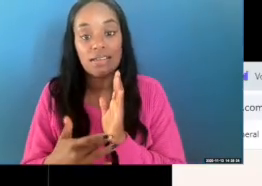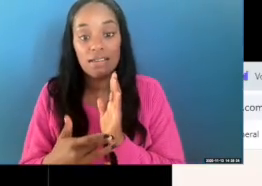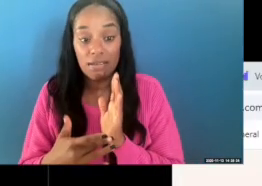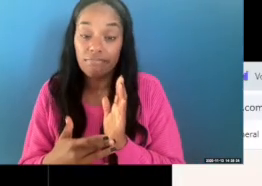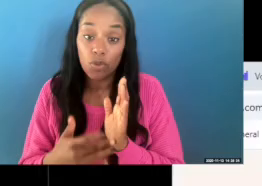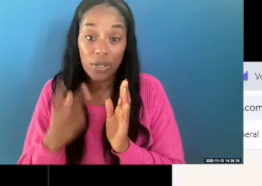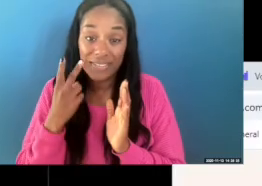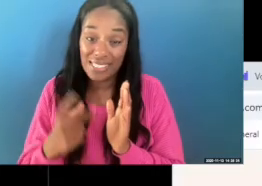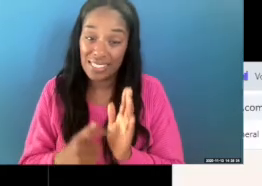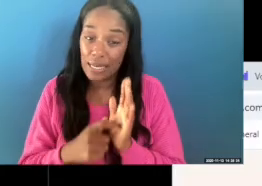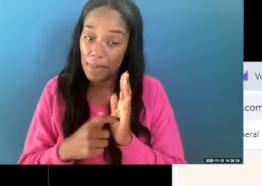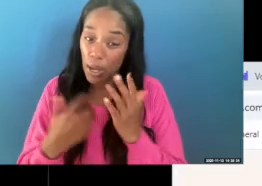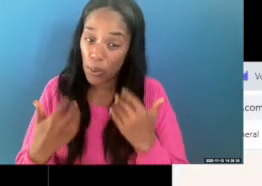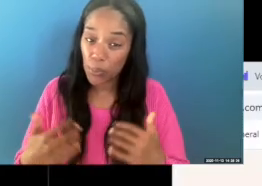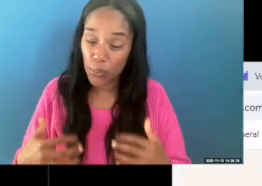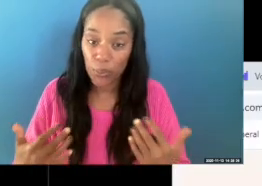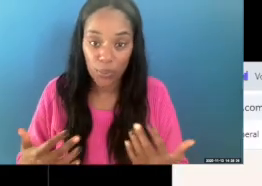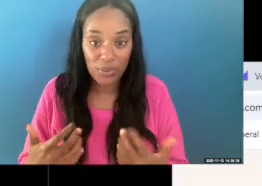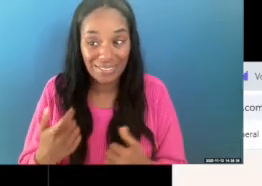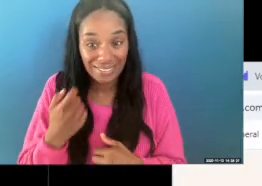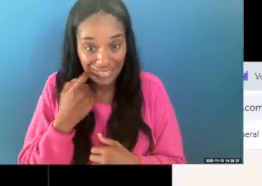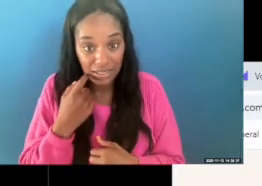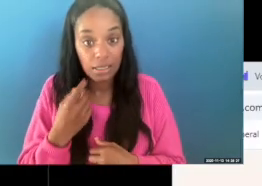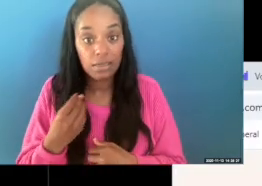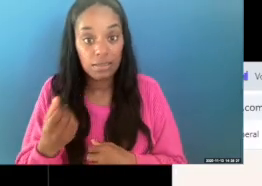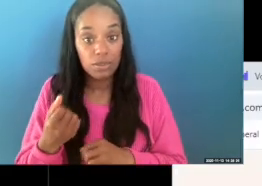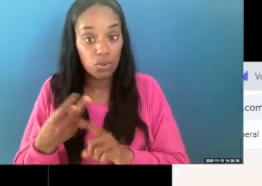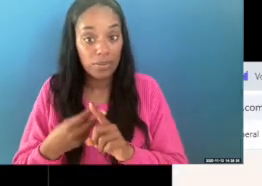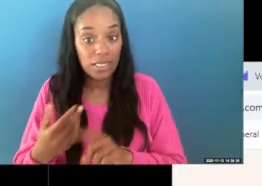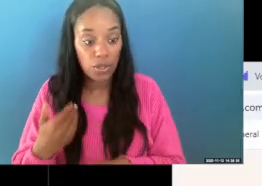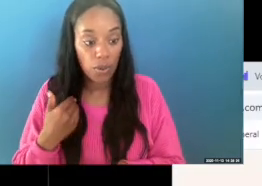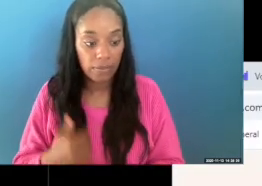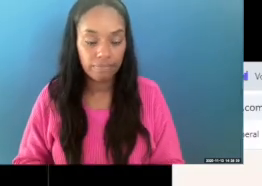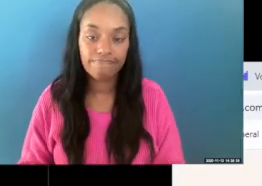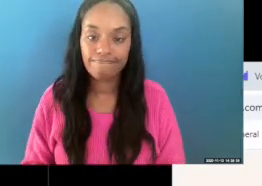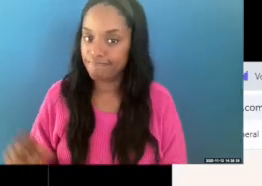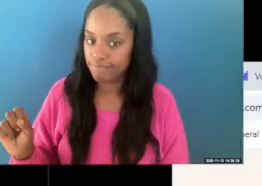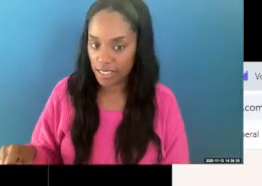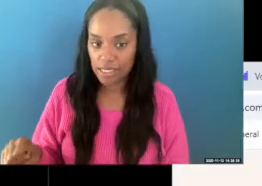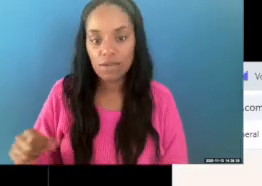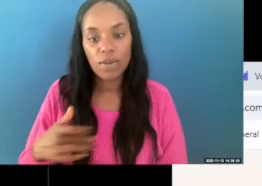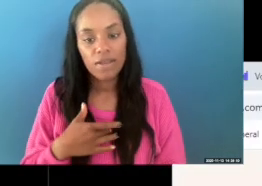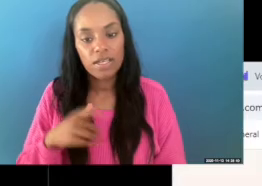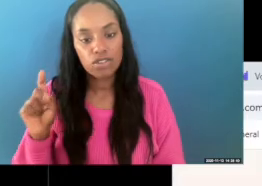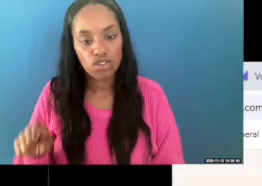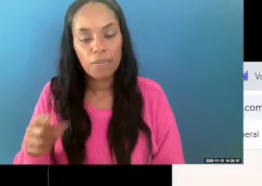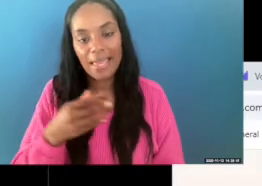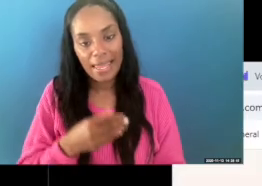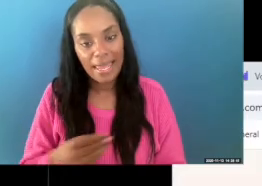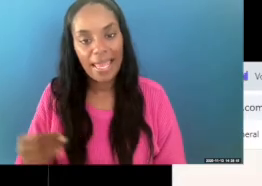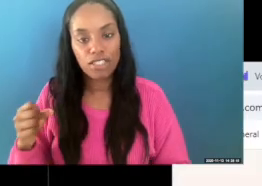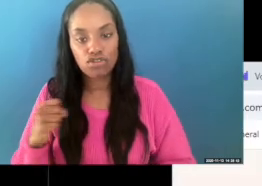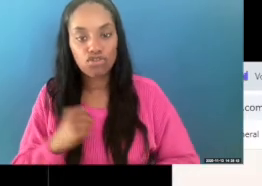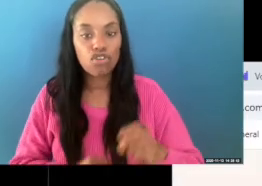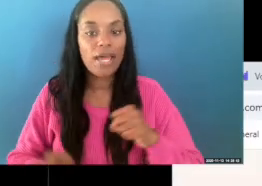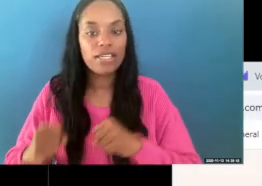something like a cleaner combustion technology without losing momentum on meeting the demand for zero emission technologies, given